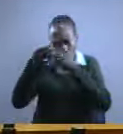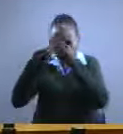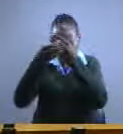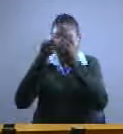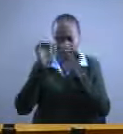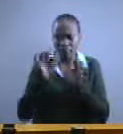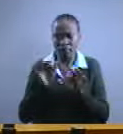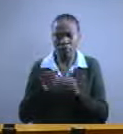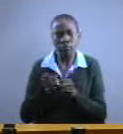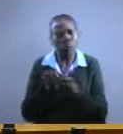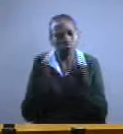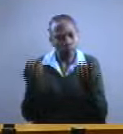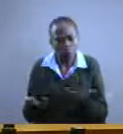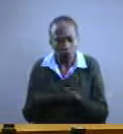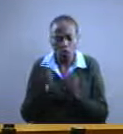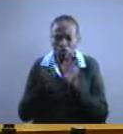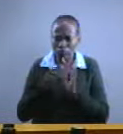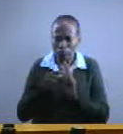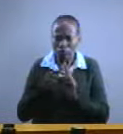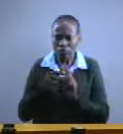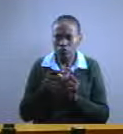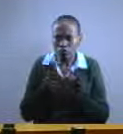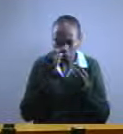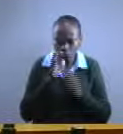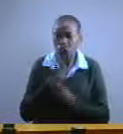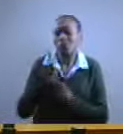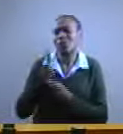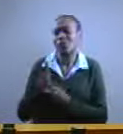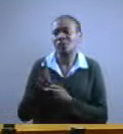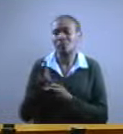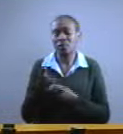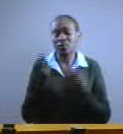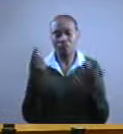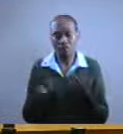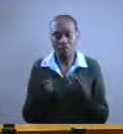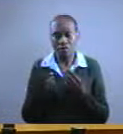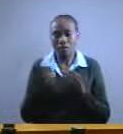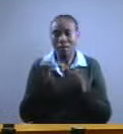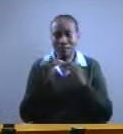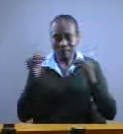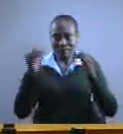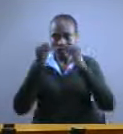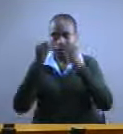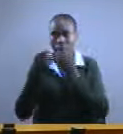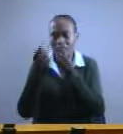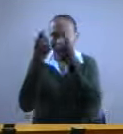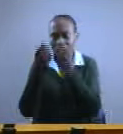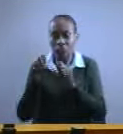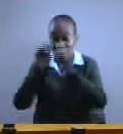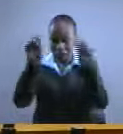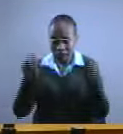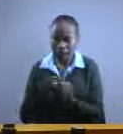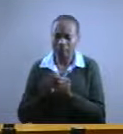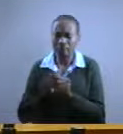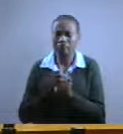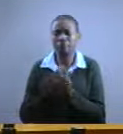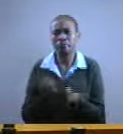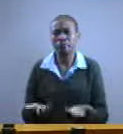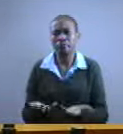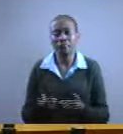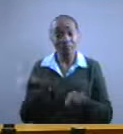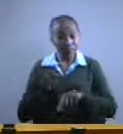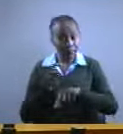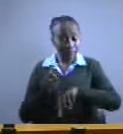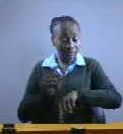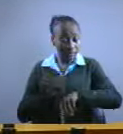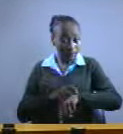regulators to respond swiftly and decisively to risks to the stability of the financial system. At the same time, Honorable Speaker